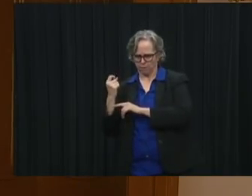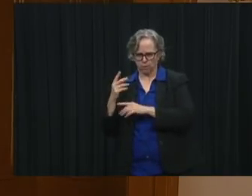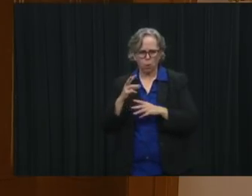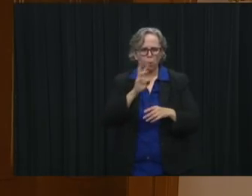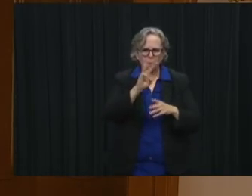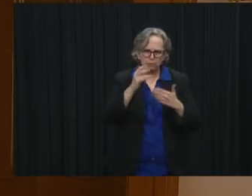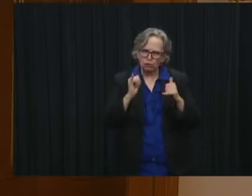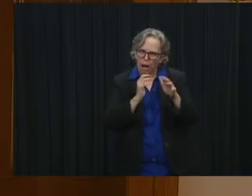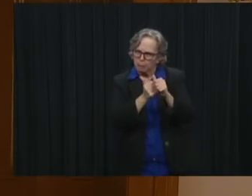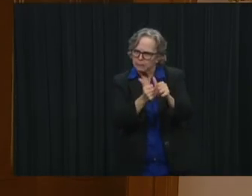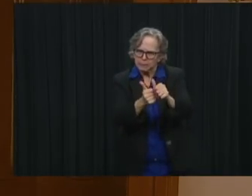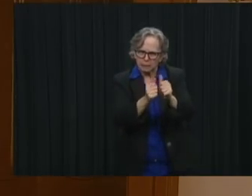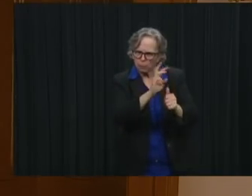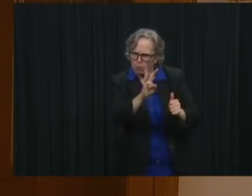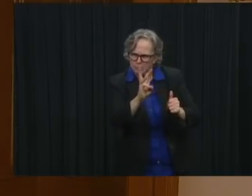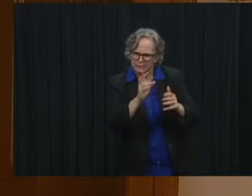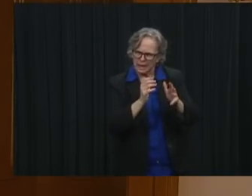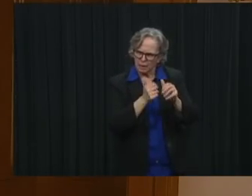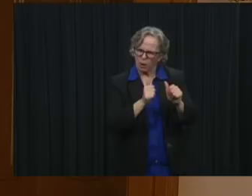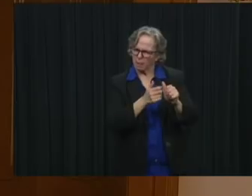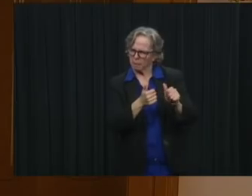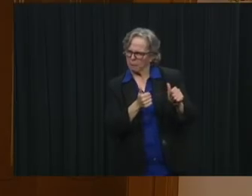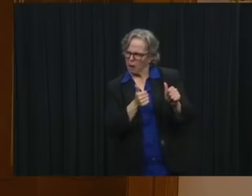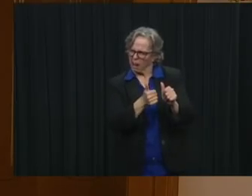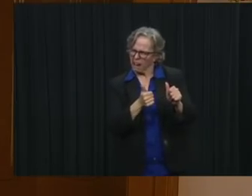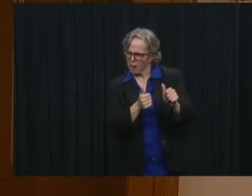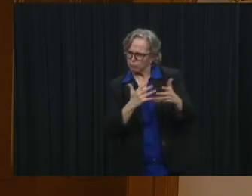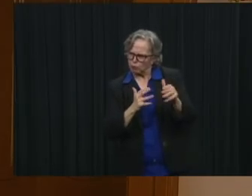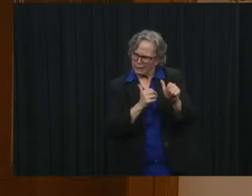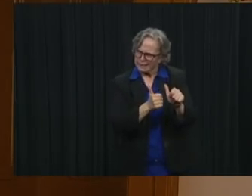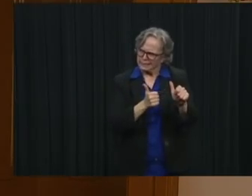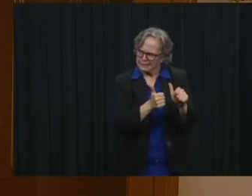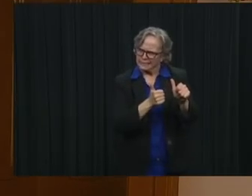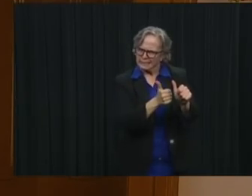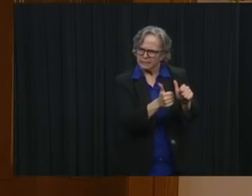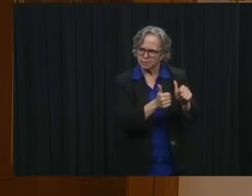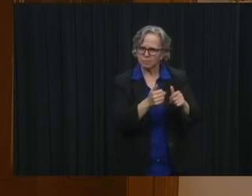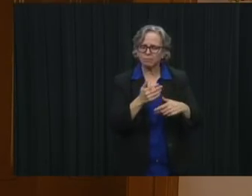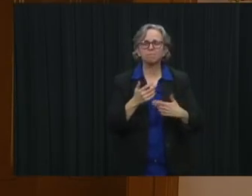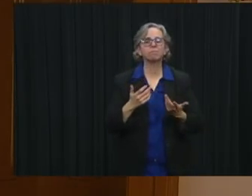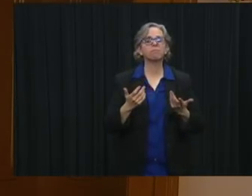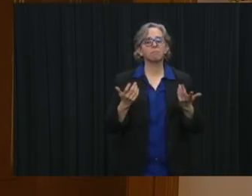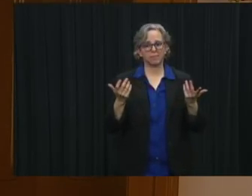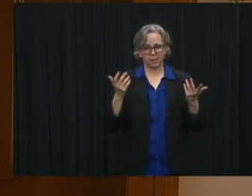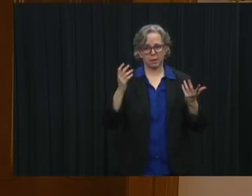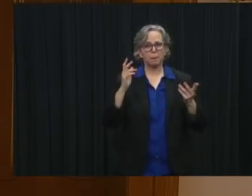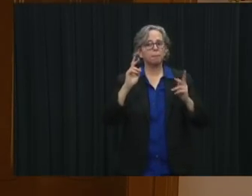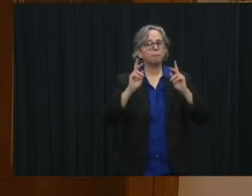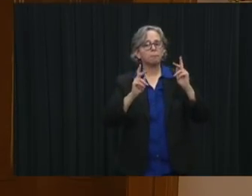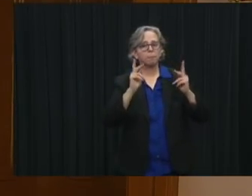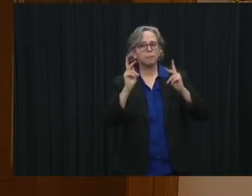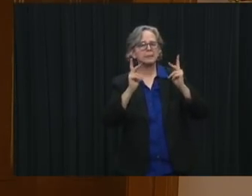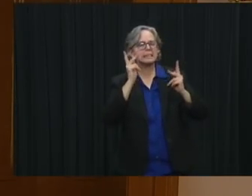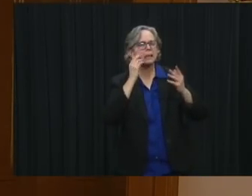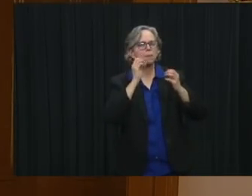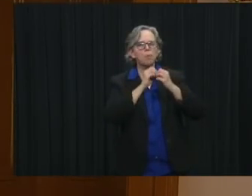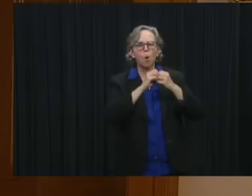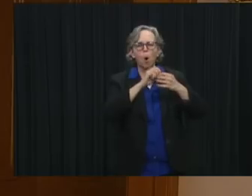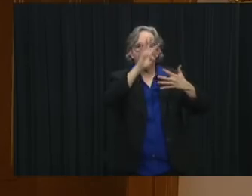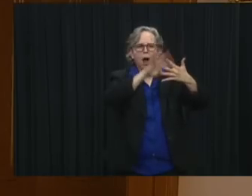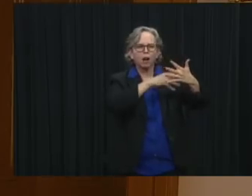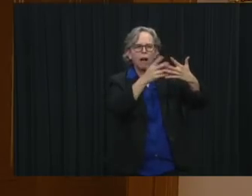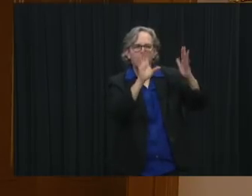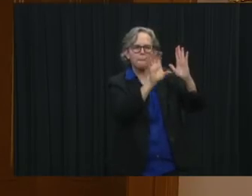reporting. We're also going to have a lot more interactive graphs on our website. I am following the media to see